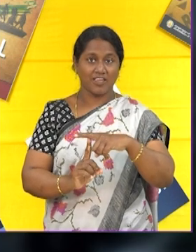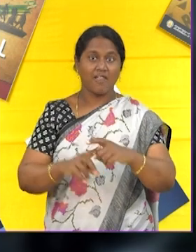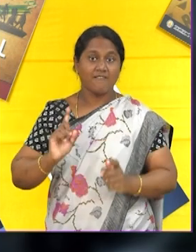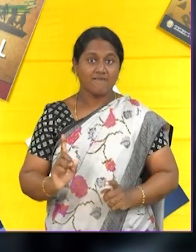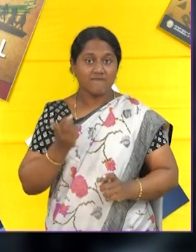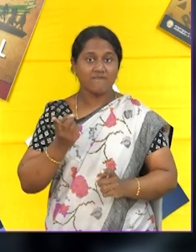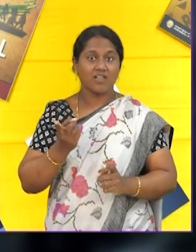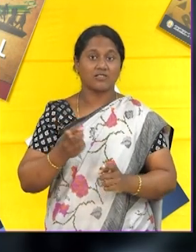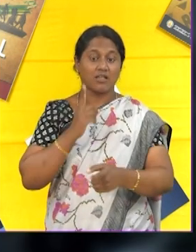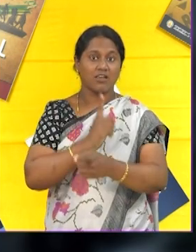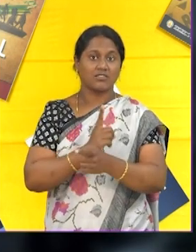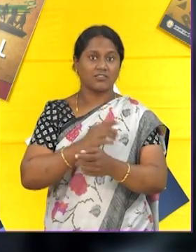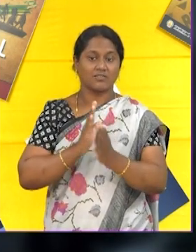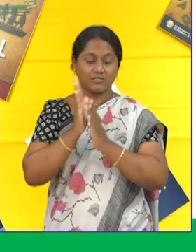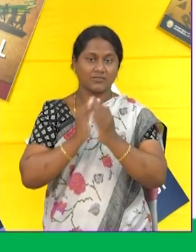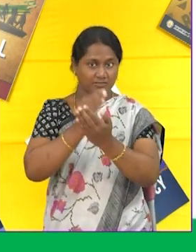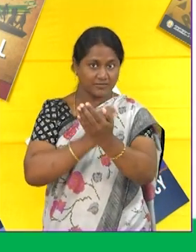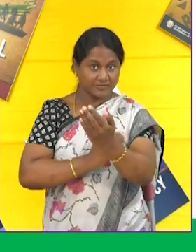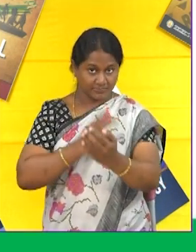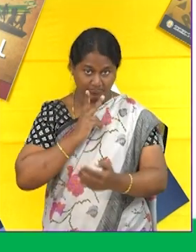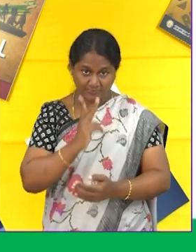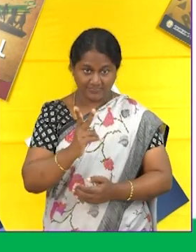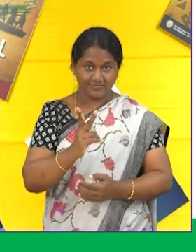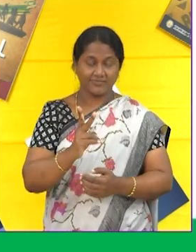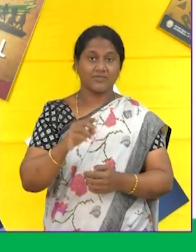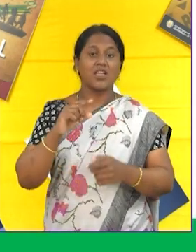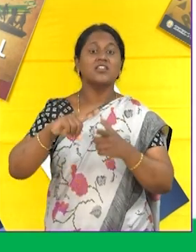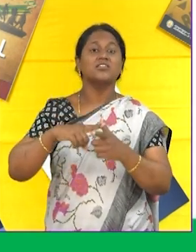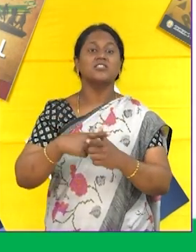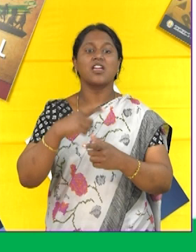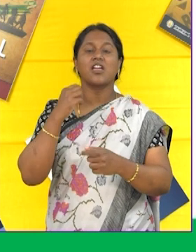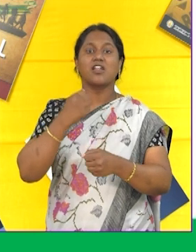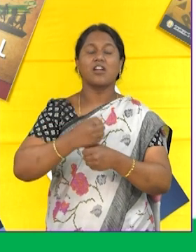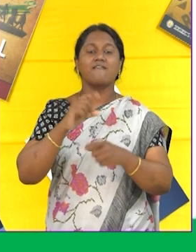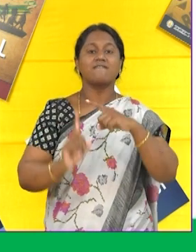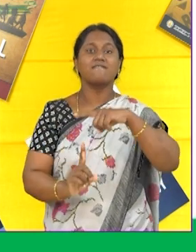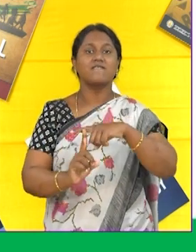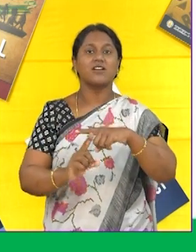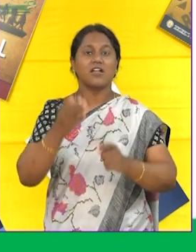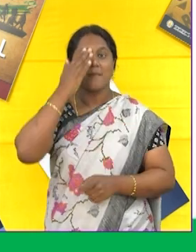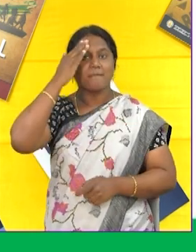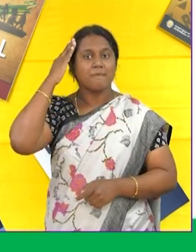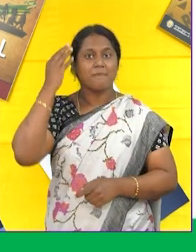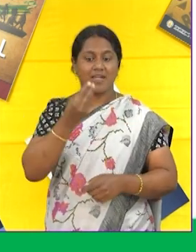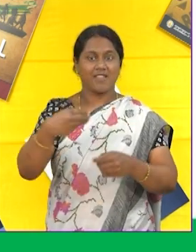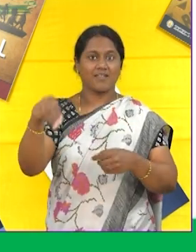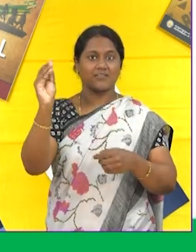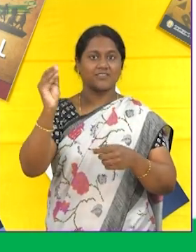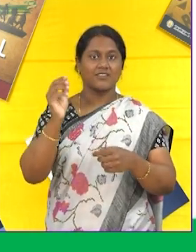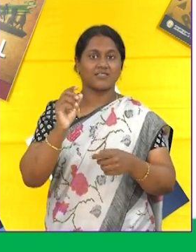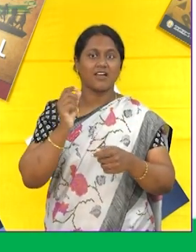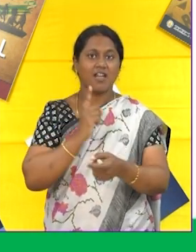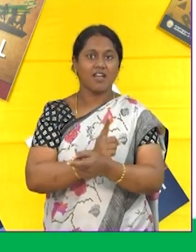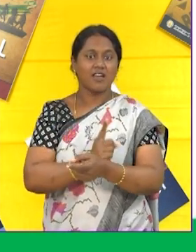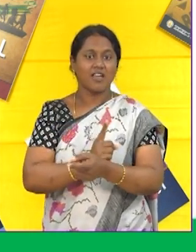First, let's see about the author. James Grover Thurber was an American cartoonist, author,